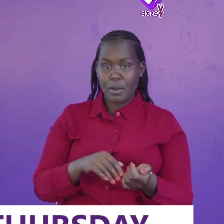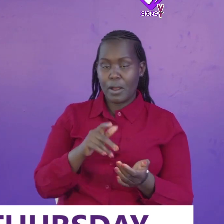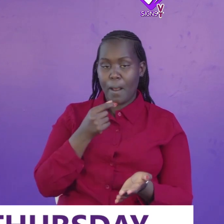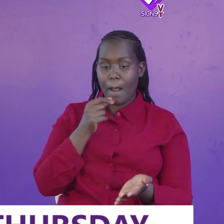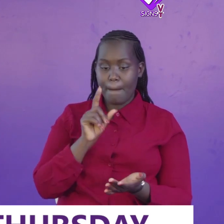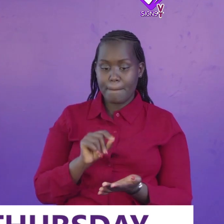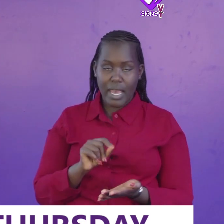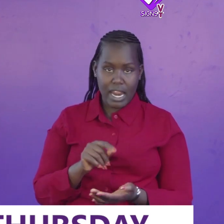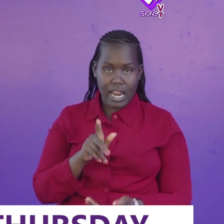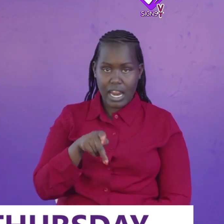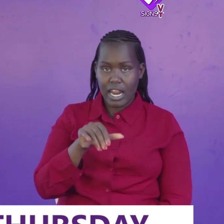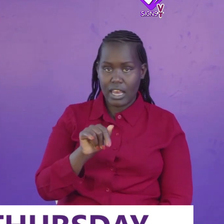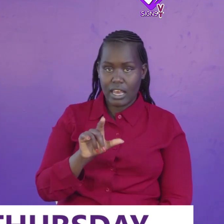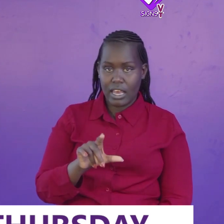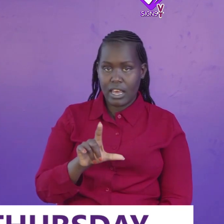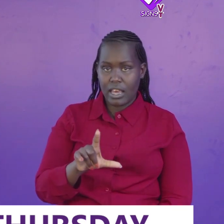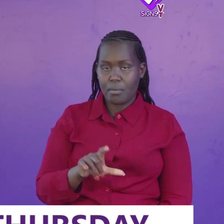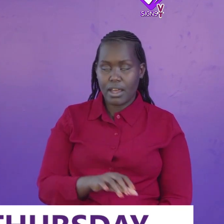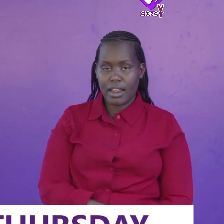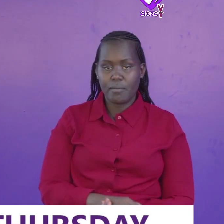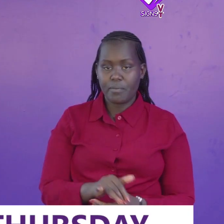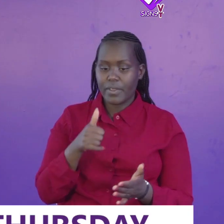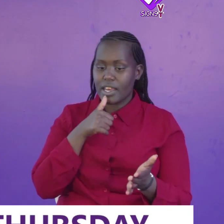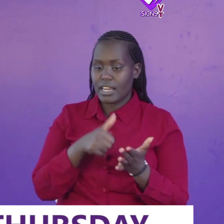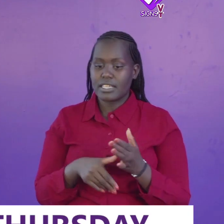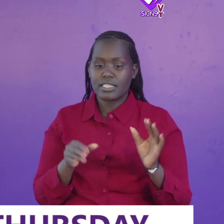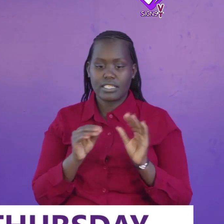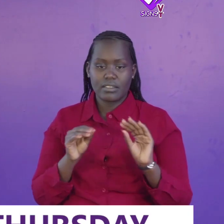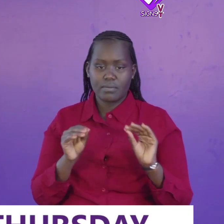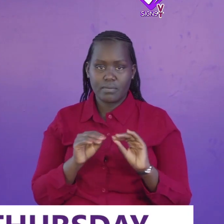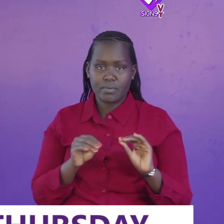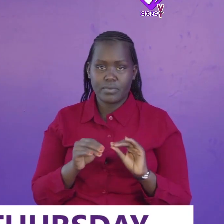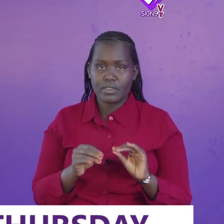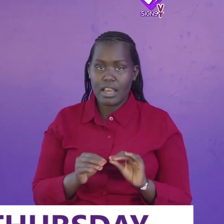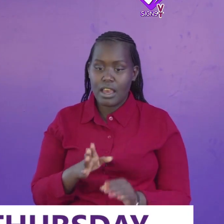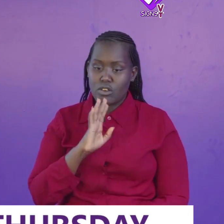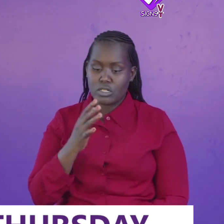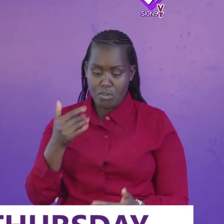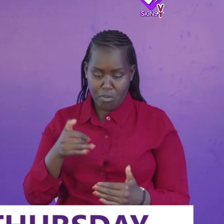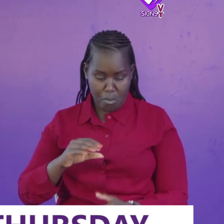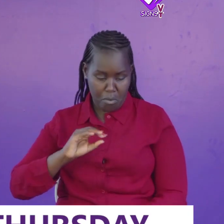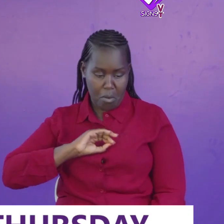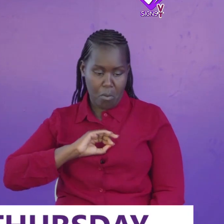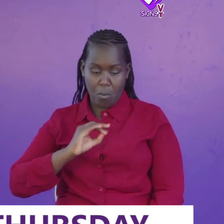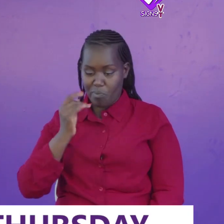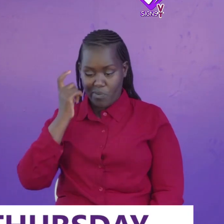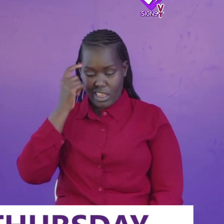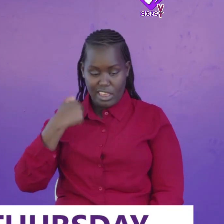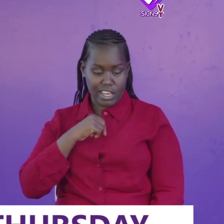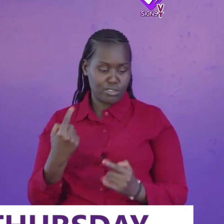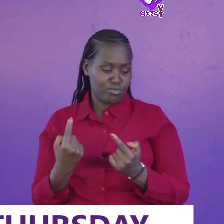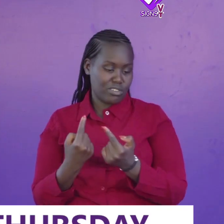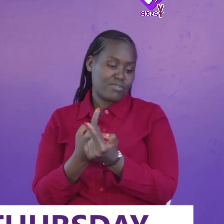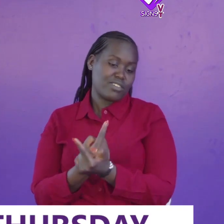Yeah. Pen pal. Umeshika hiyo? Si letters. Mimi acha nijiongelele toki vyangu basi kwenda mbele, naona tuko different zones mimi na